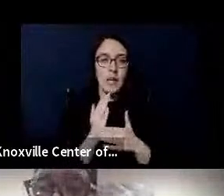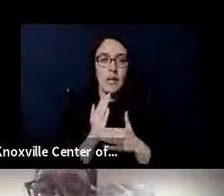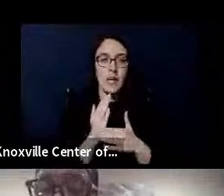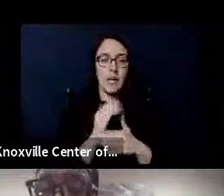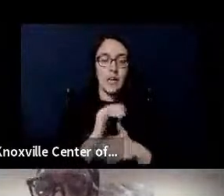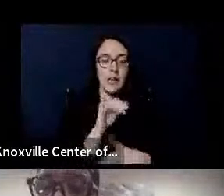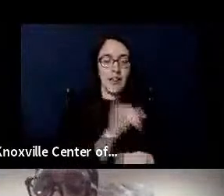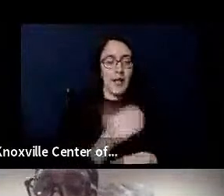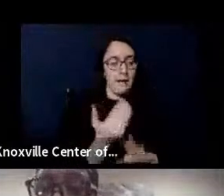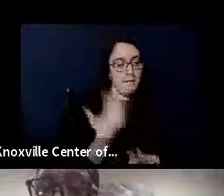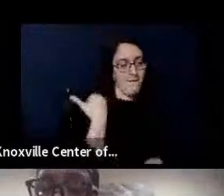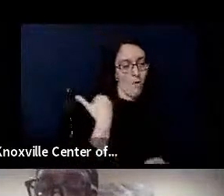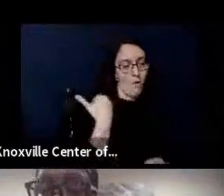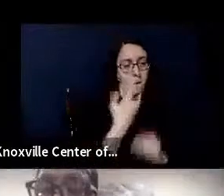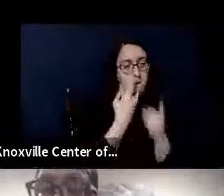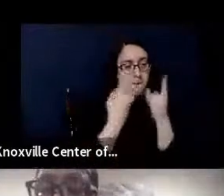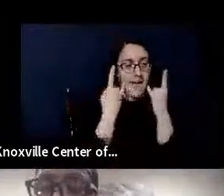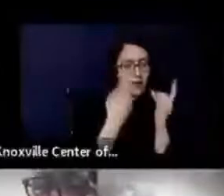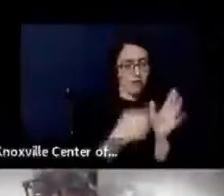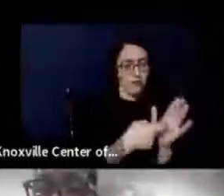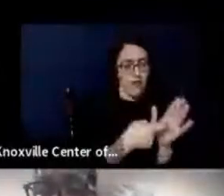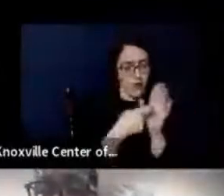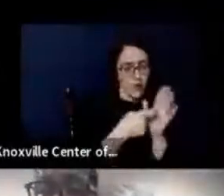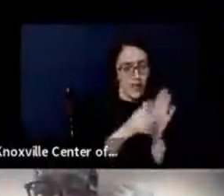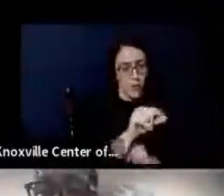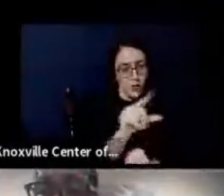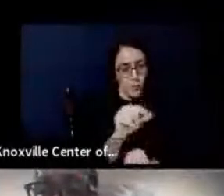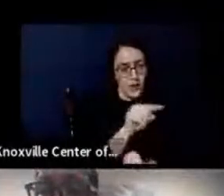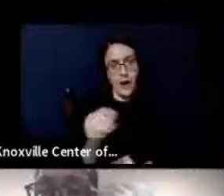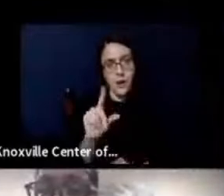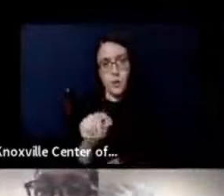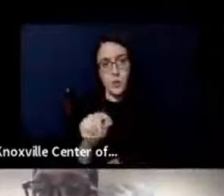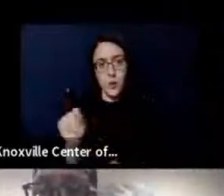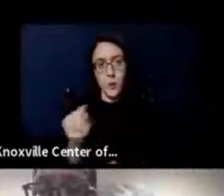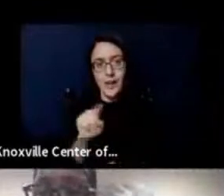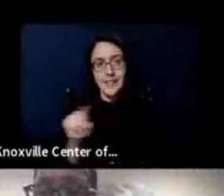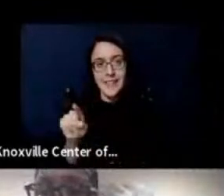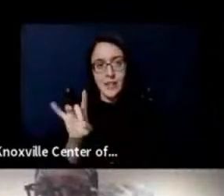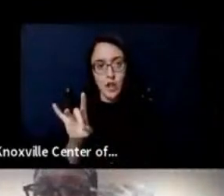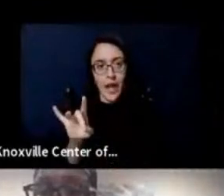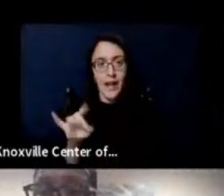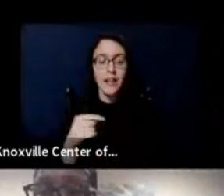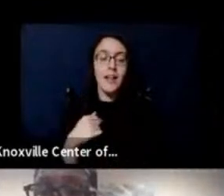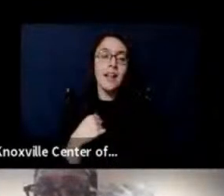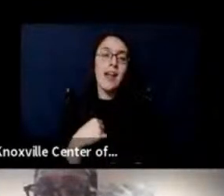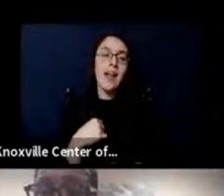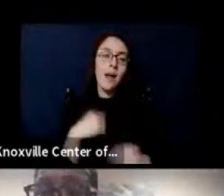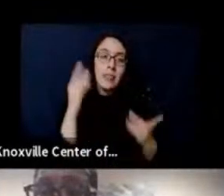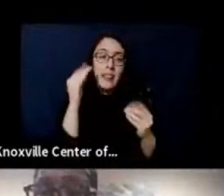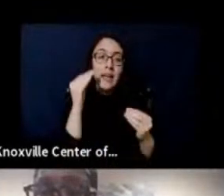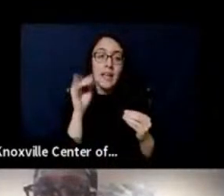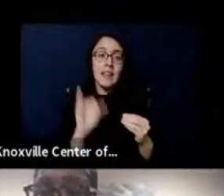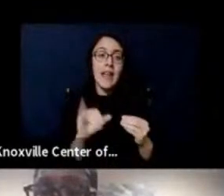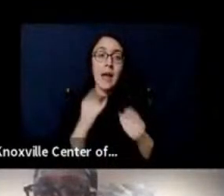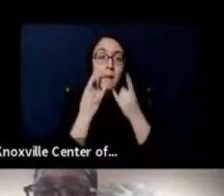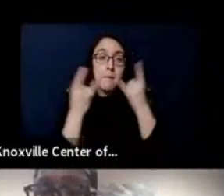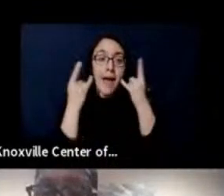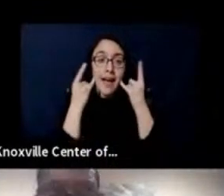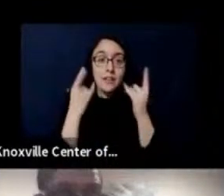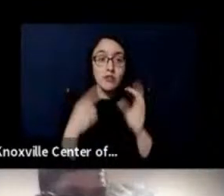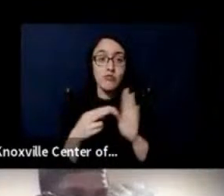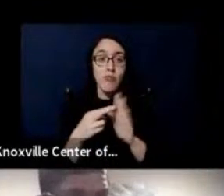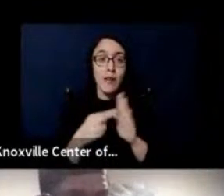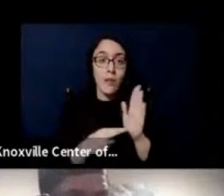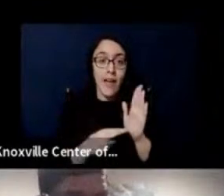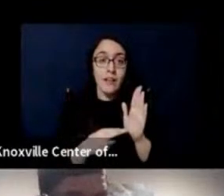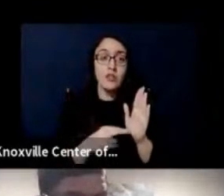regulation, and 2020-8. And my thoughts on it are that the mask regulation probably offers